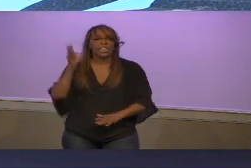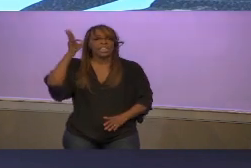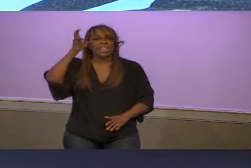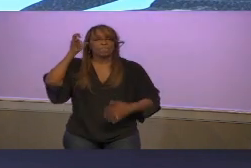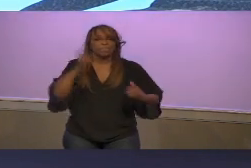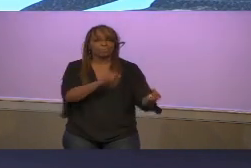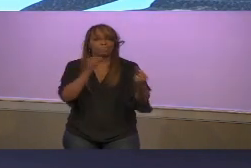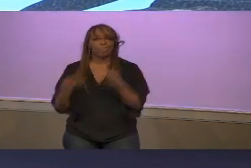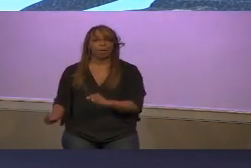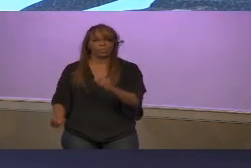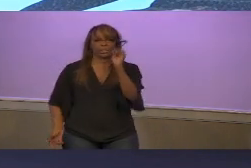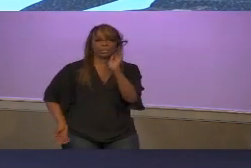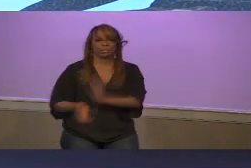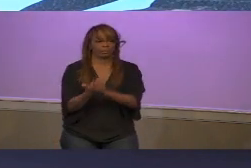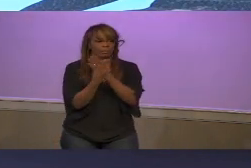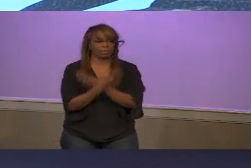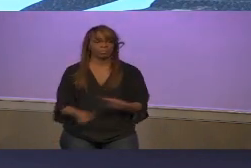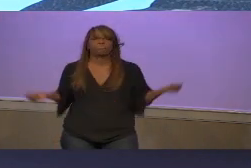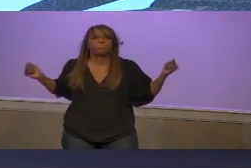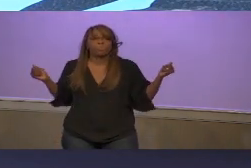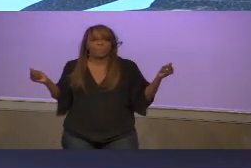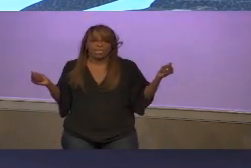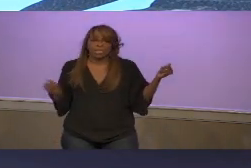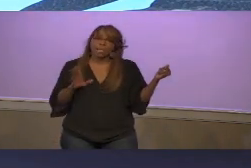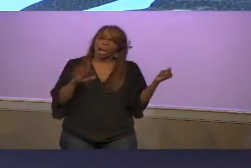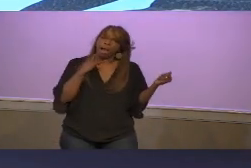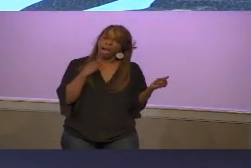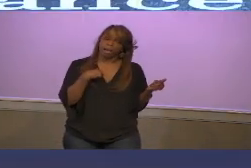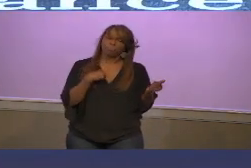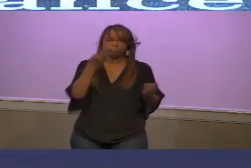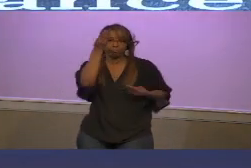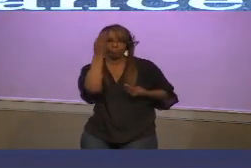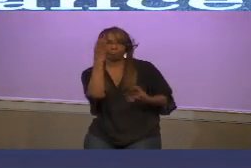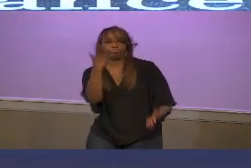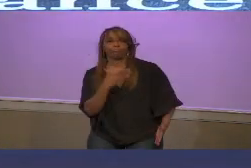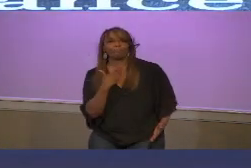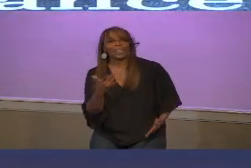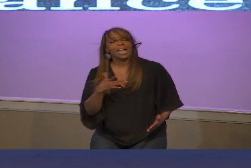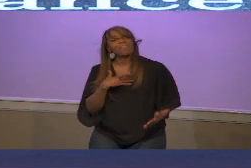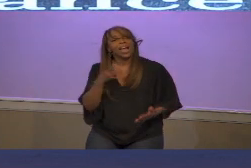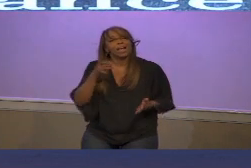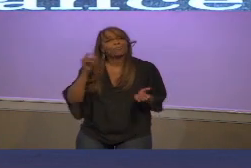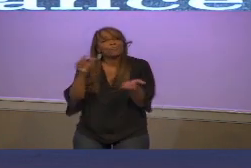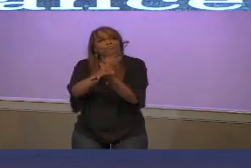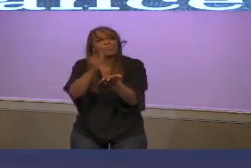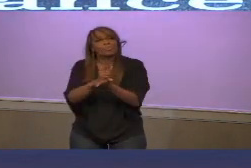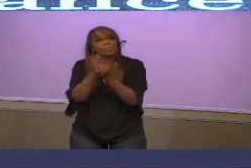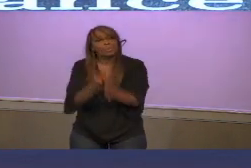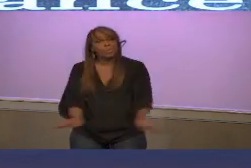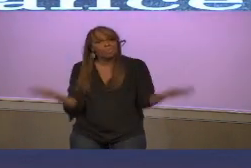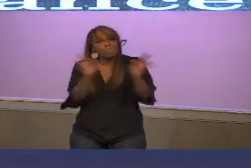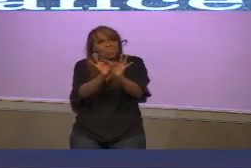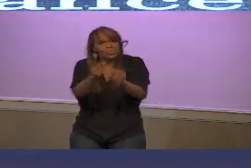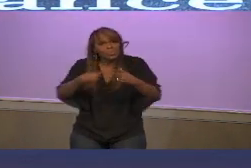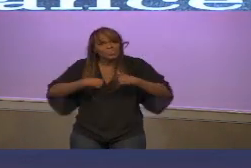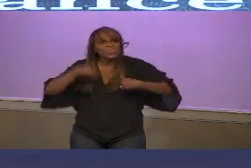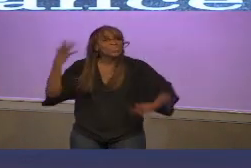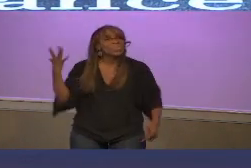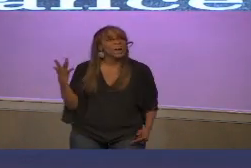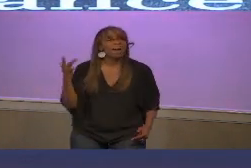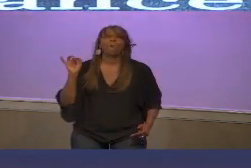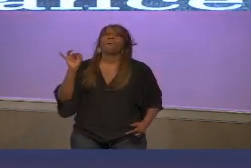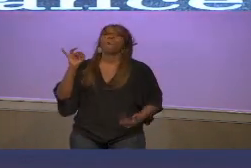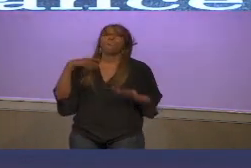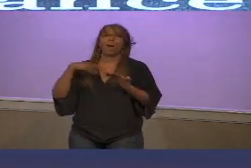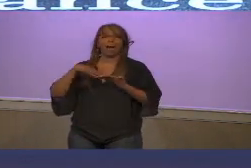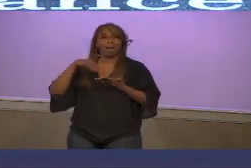has been vanquished. You know what? I must admit, the reason this scripture was so important to me is because I discovered